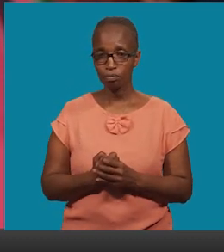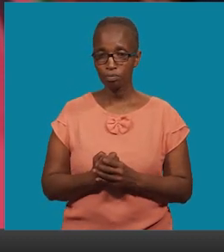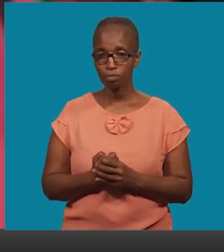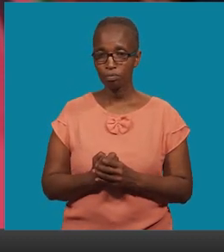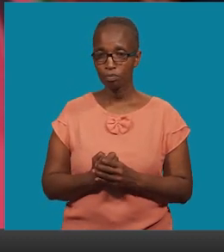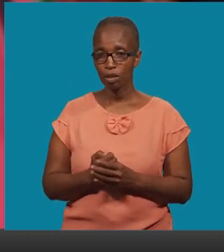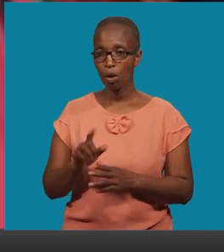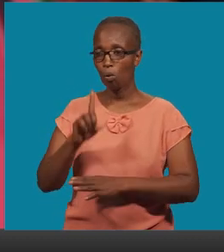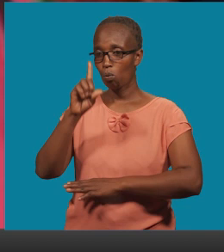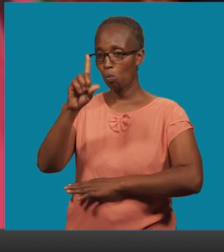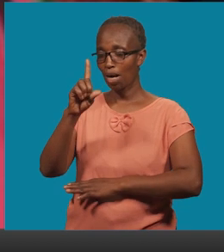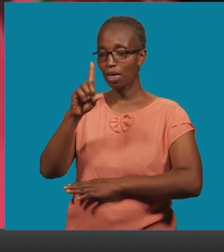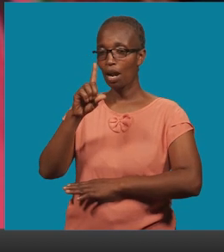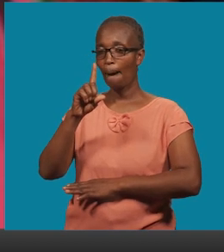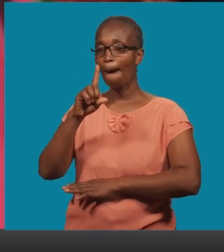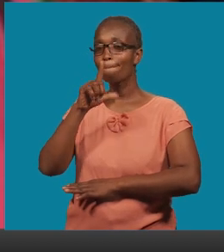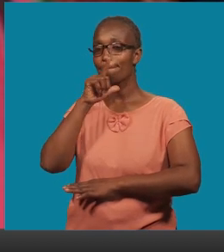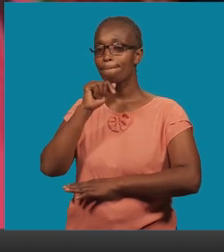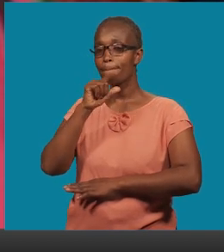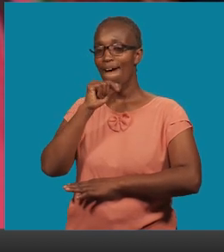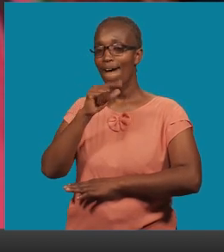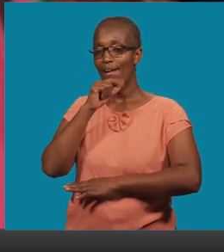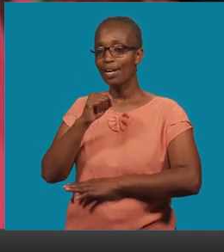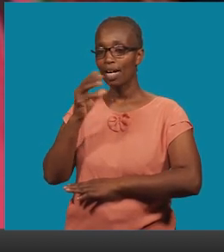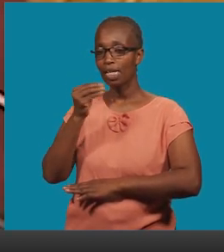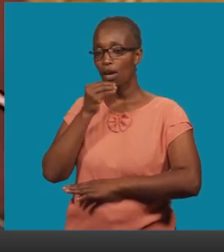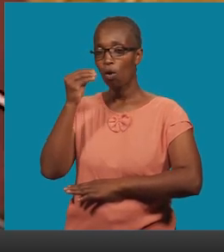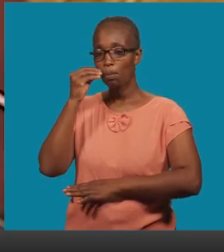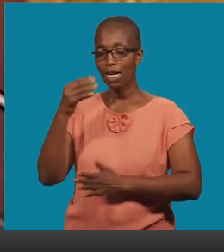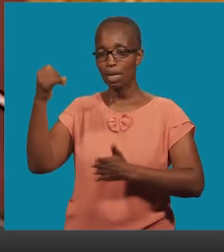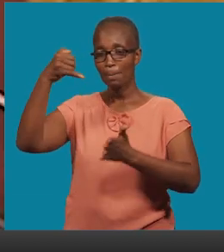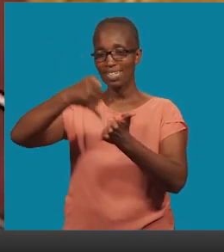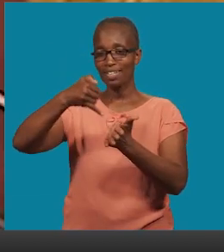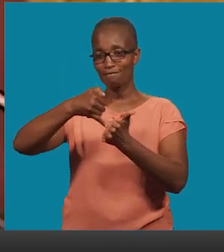unenviable privilege of leading this house. You must show leadership.